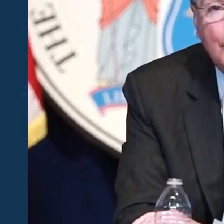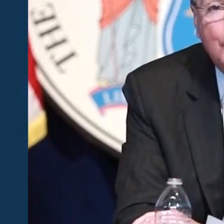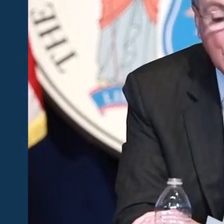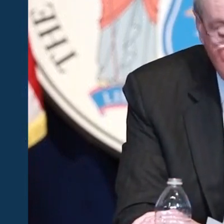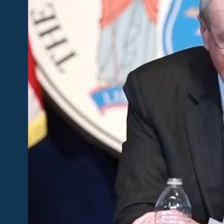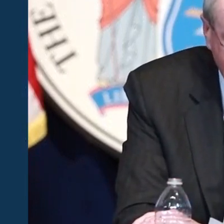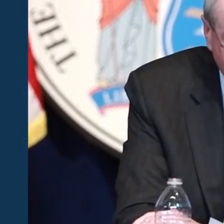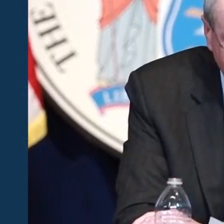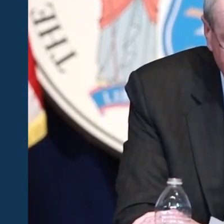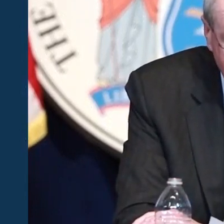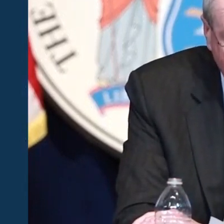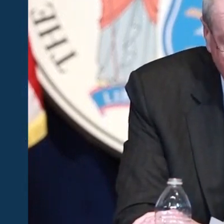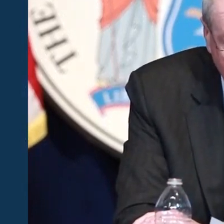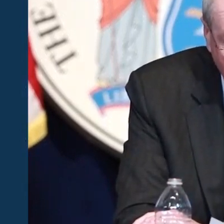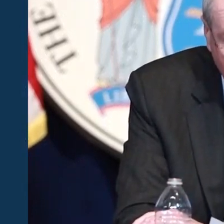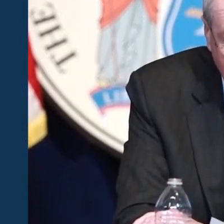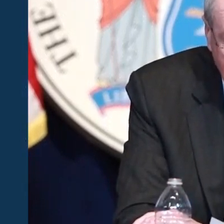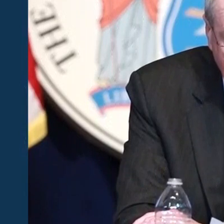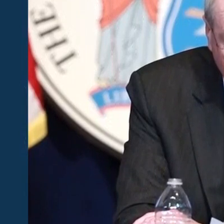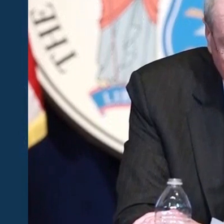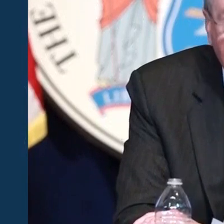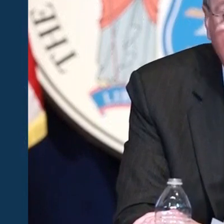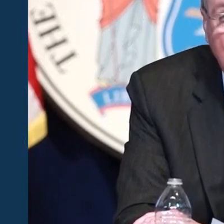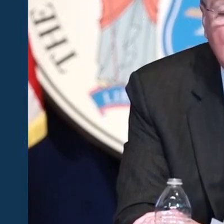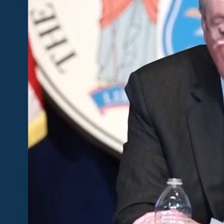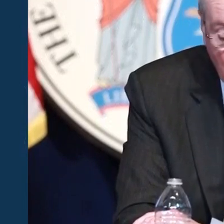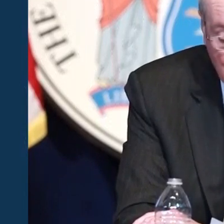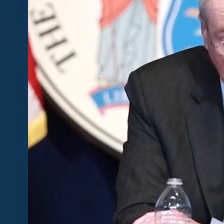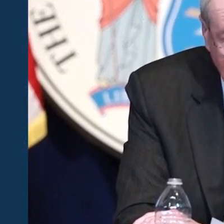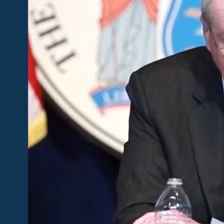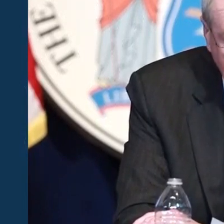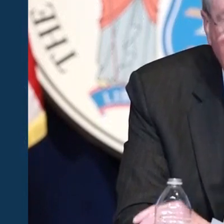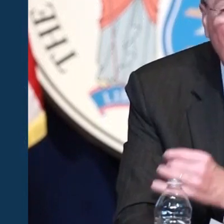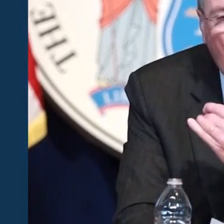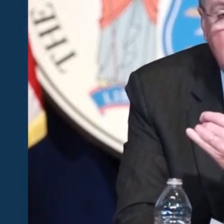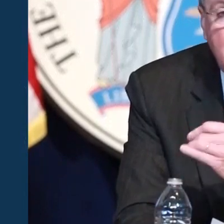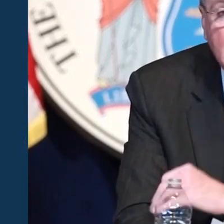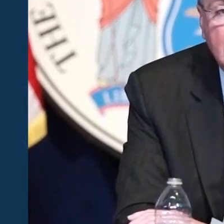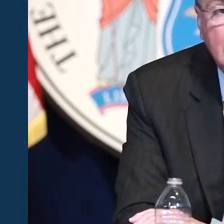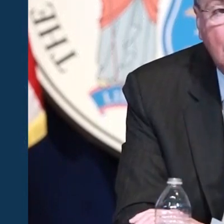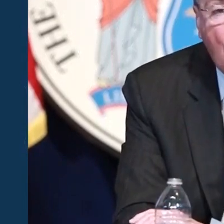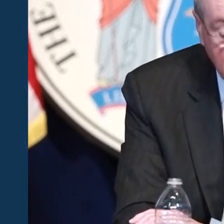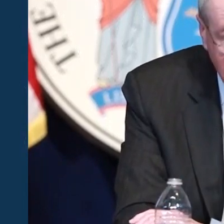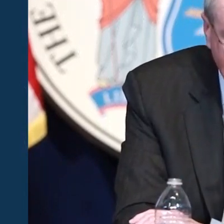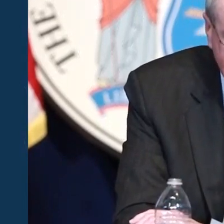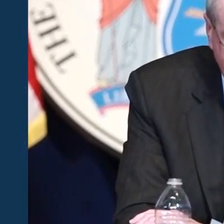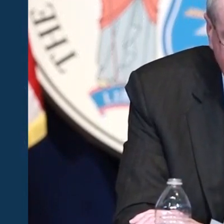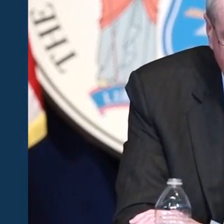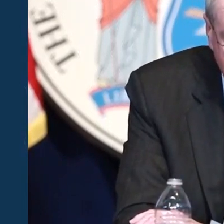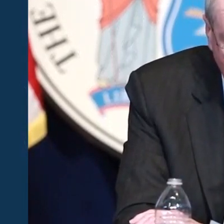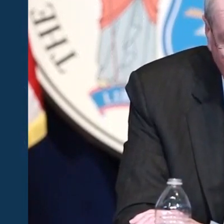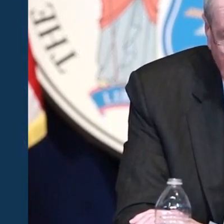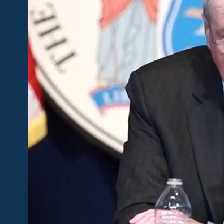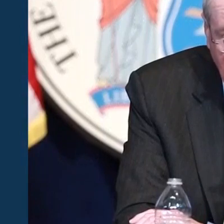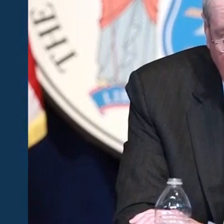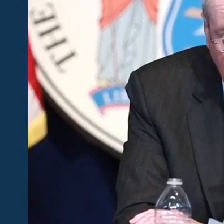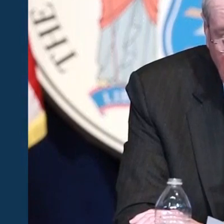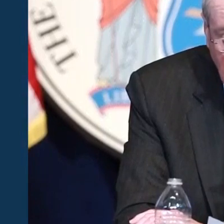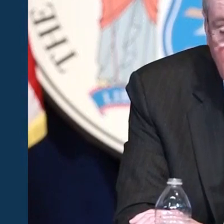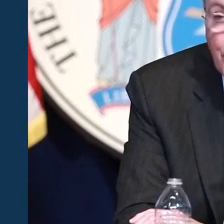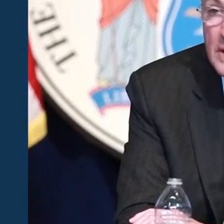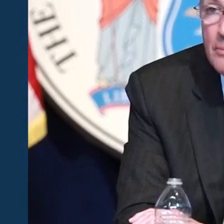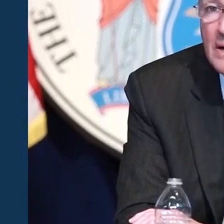that luxury right now, because we know that if we stop doing what we're doing, even one bit, COVID-19 can boomerang on